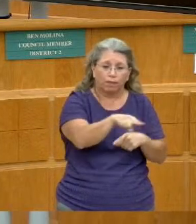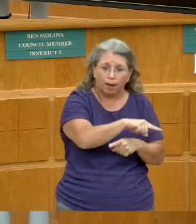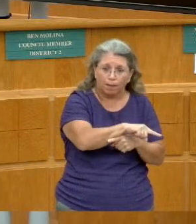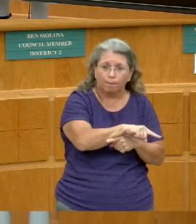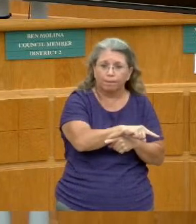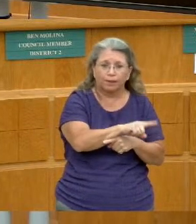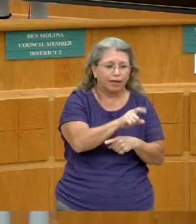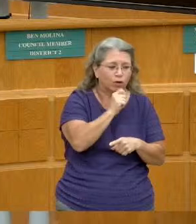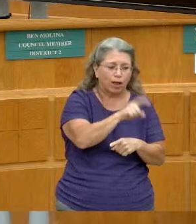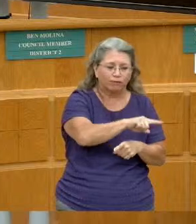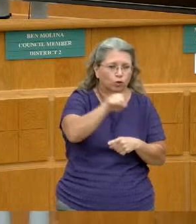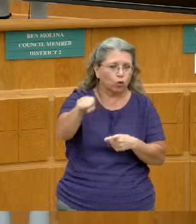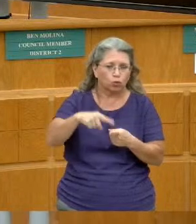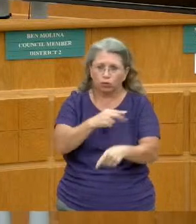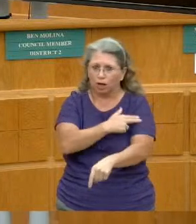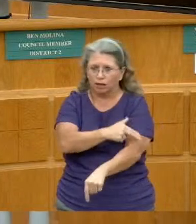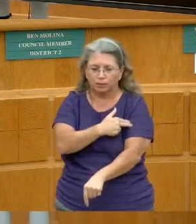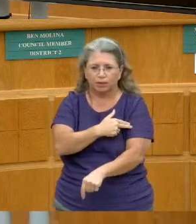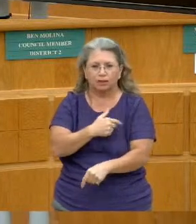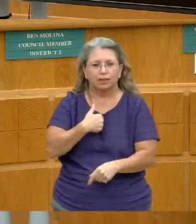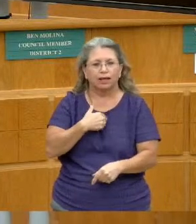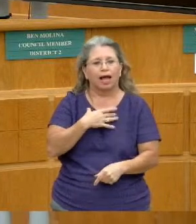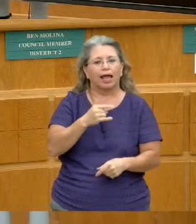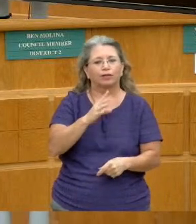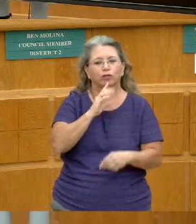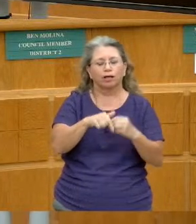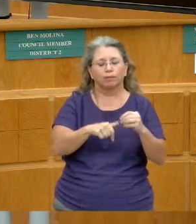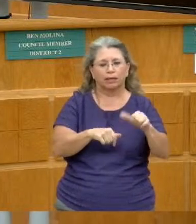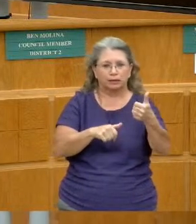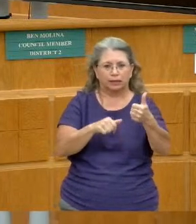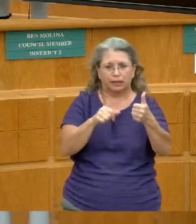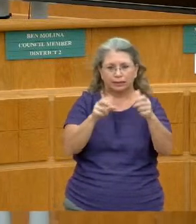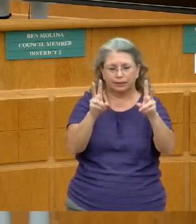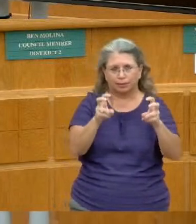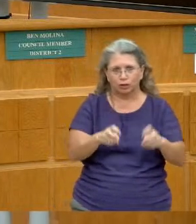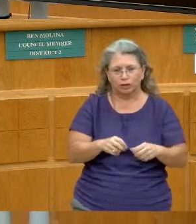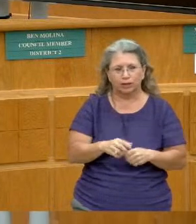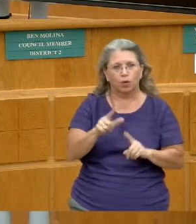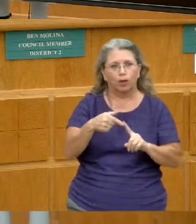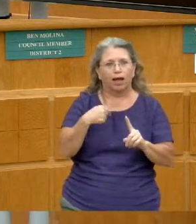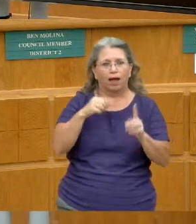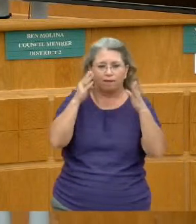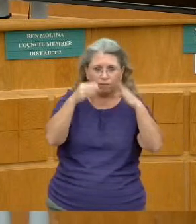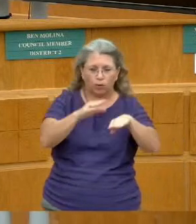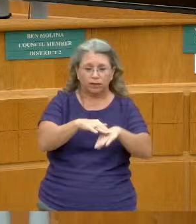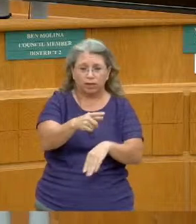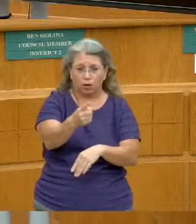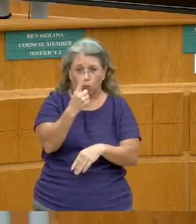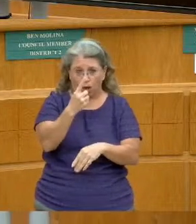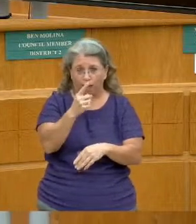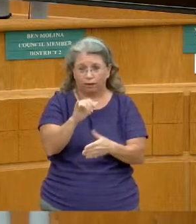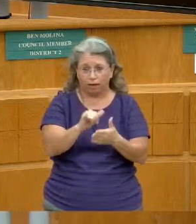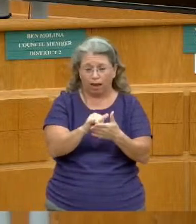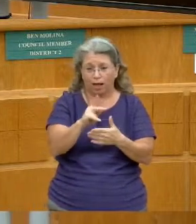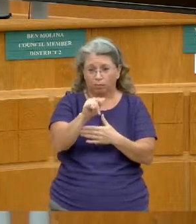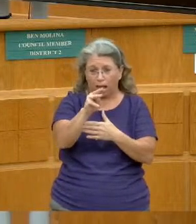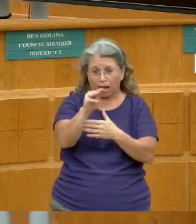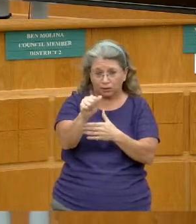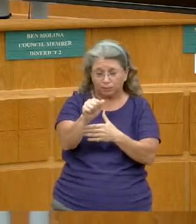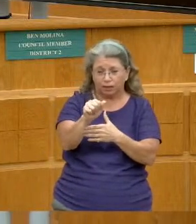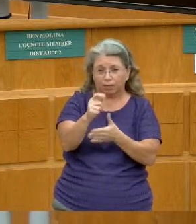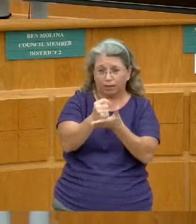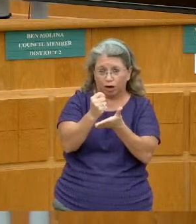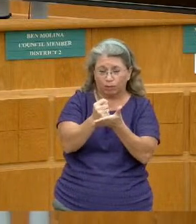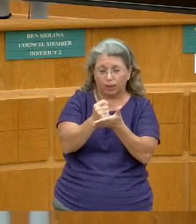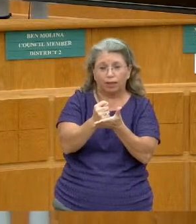about 10 subjects, not one. When I focus on one, like convalescent plasma therapy, that's your signal that that's the most